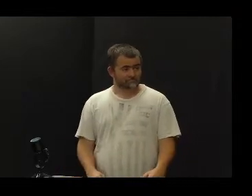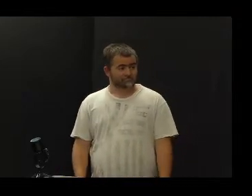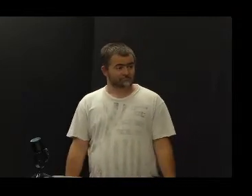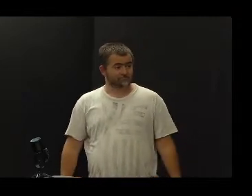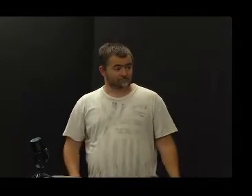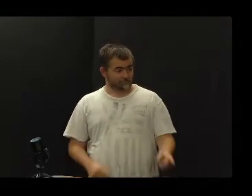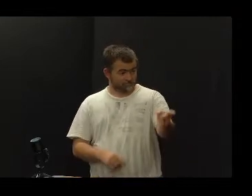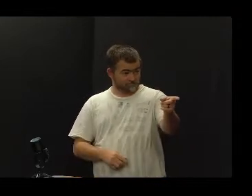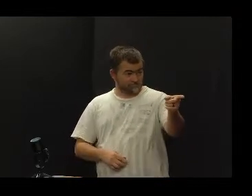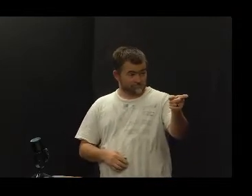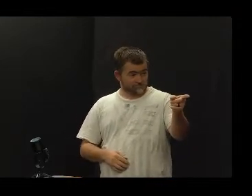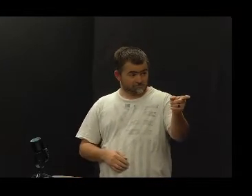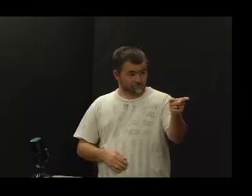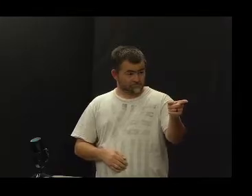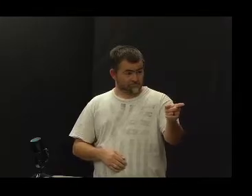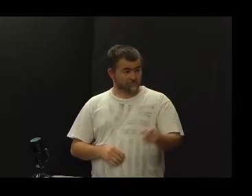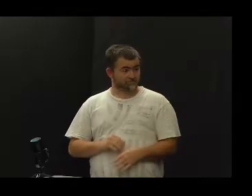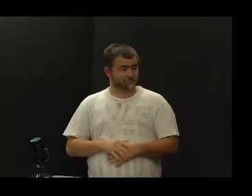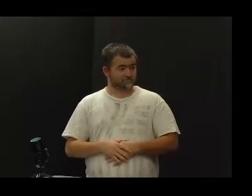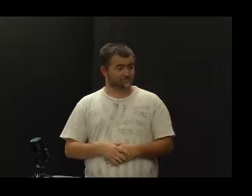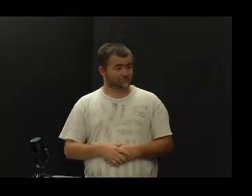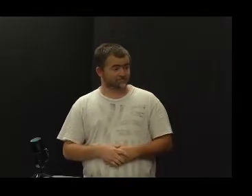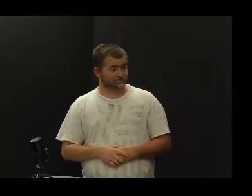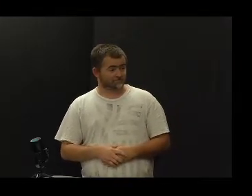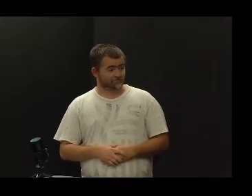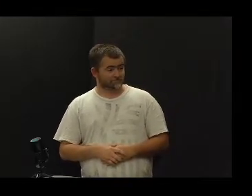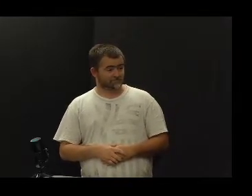I guess that's all. Thank you.